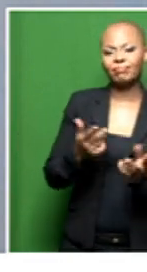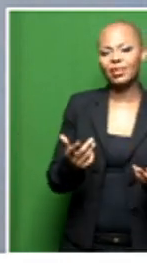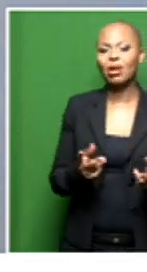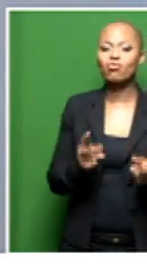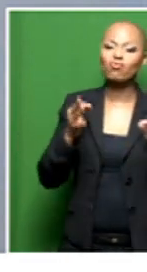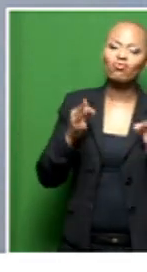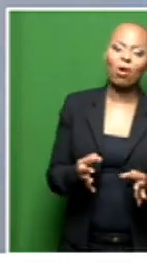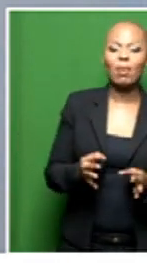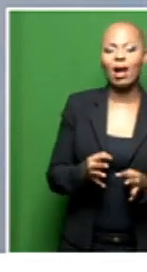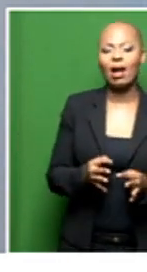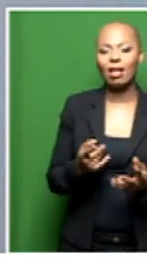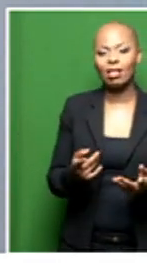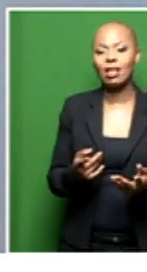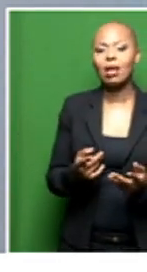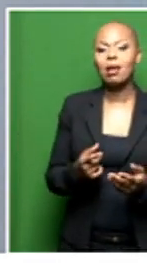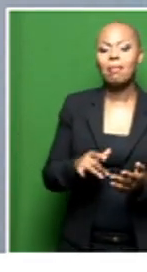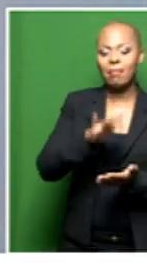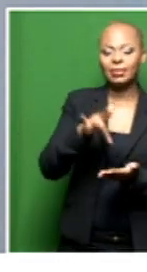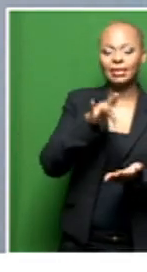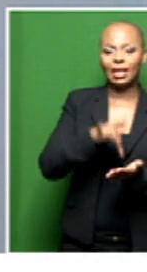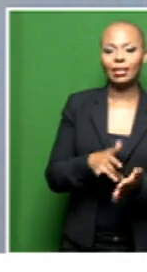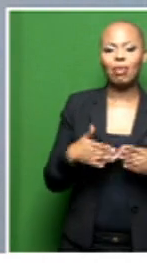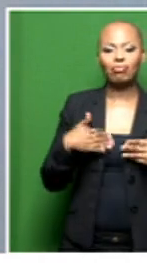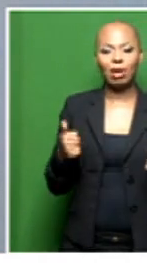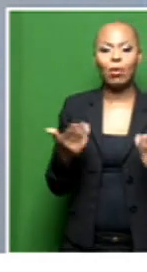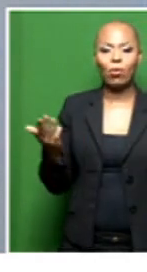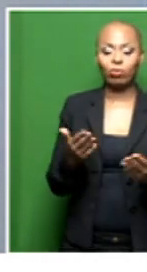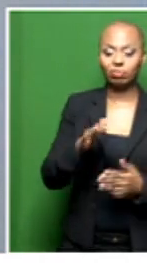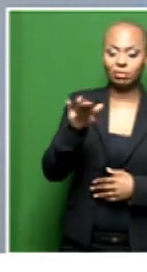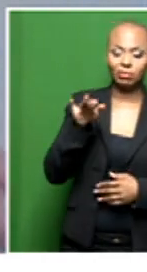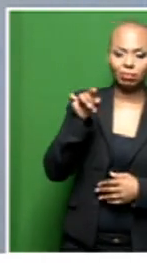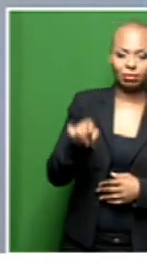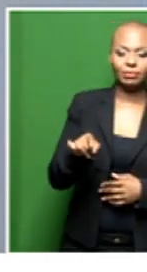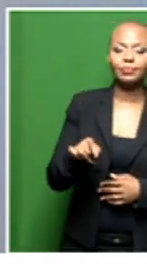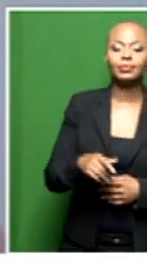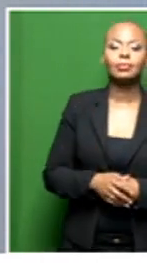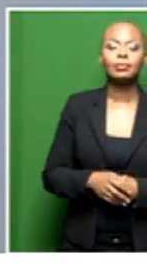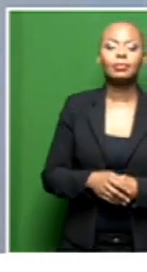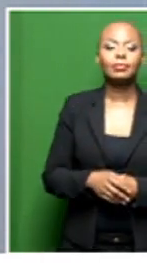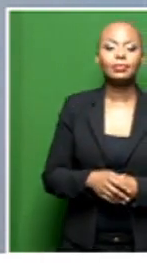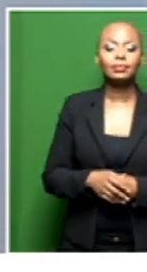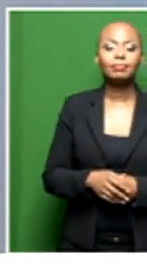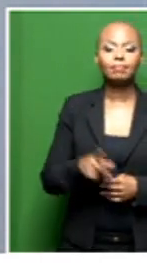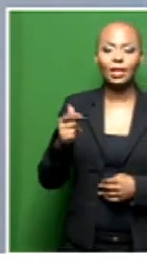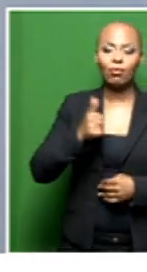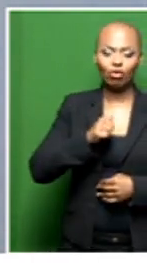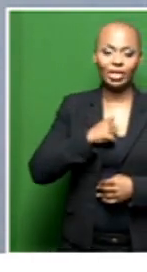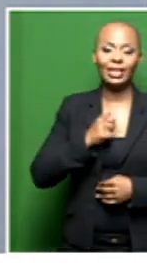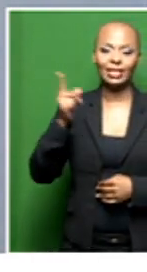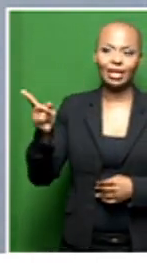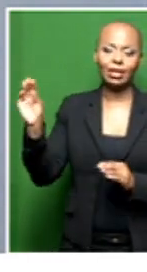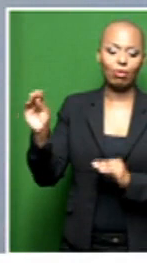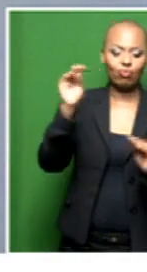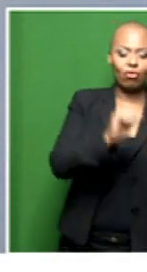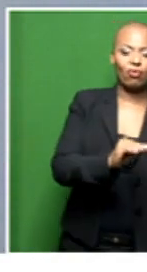formal rehab centers in Zimbabwe at the time, she is fortunate enough to come to a South African